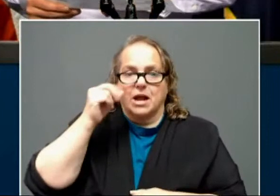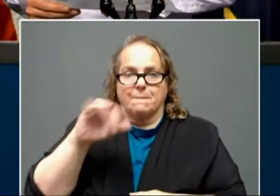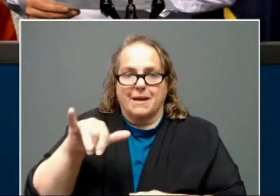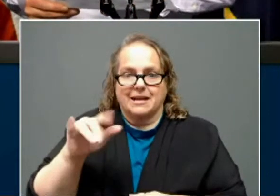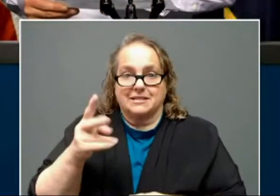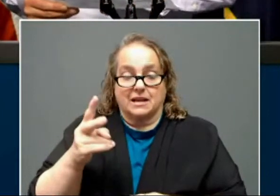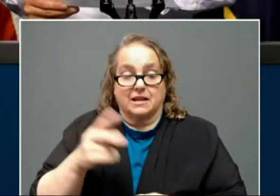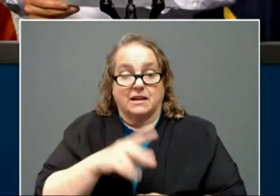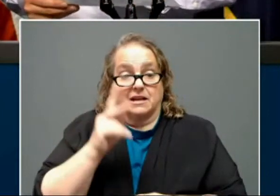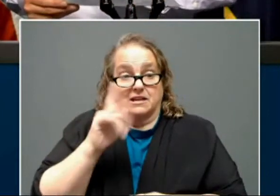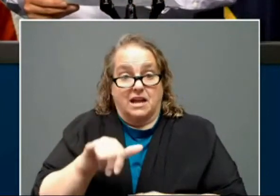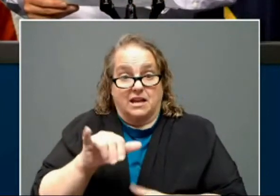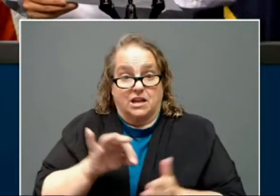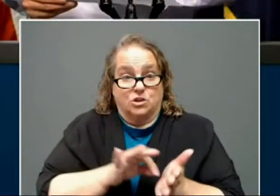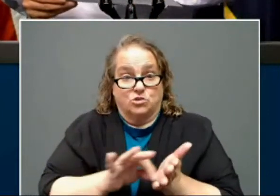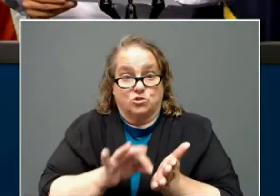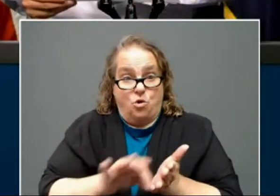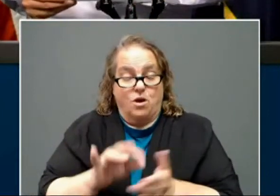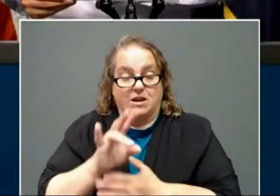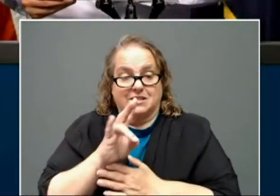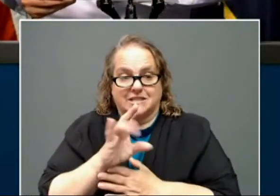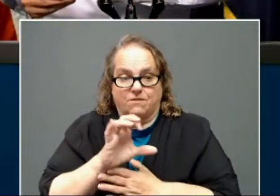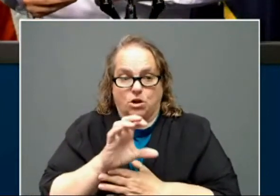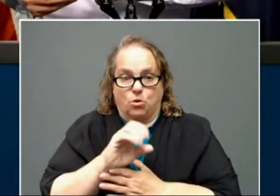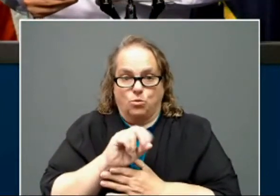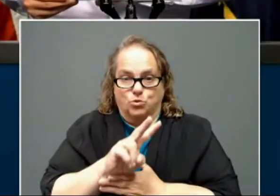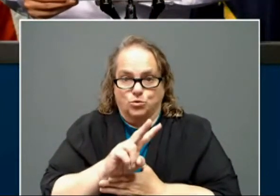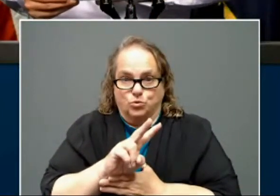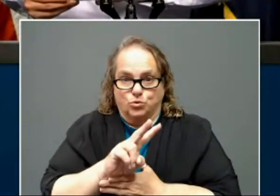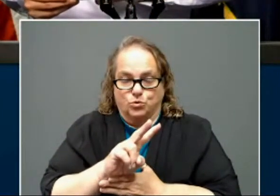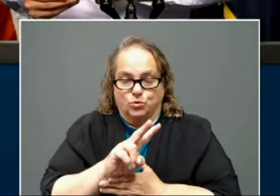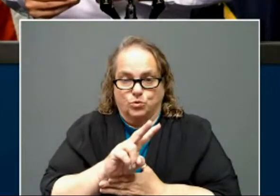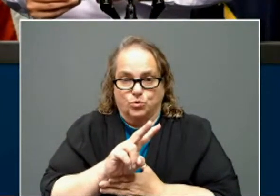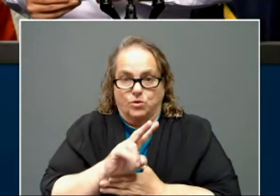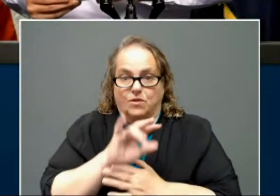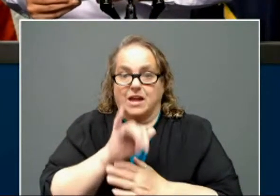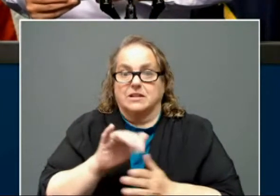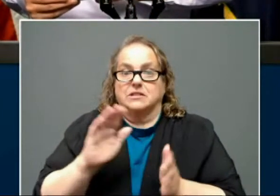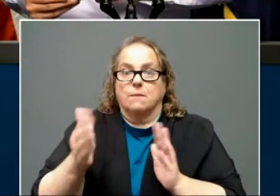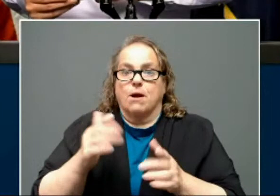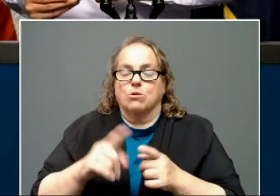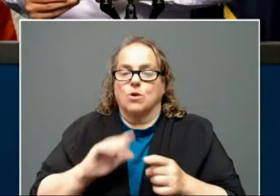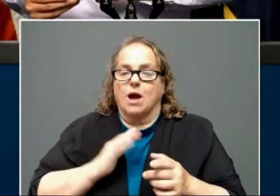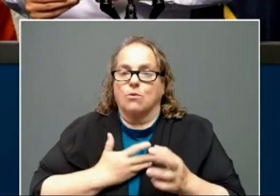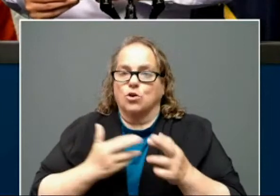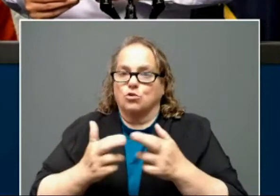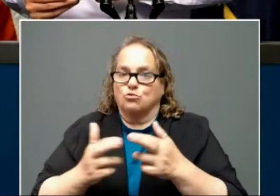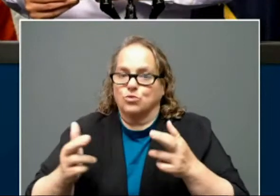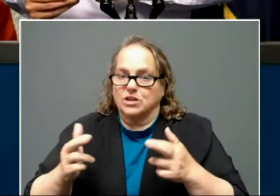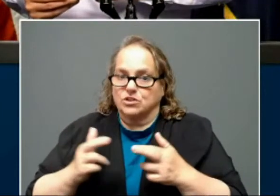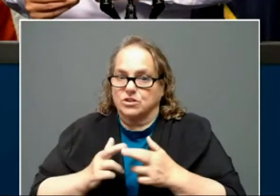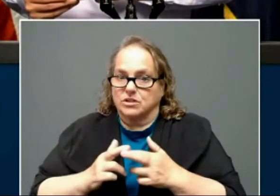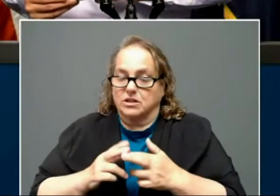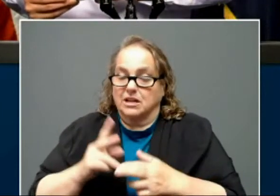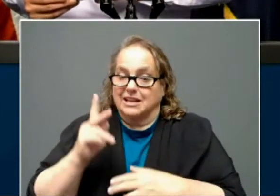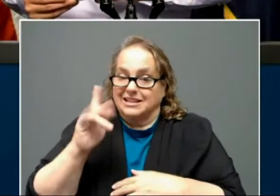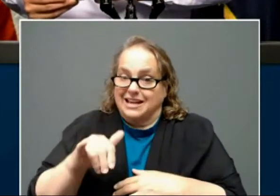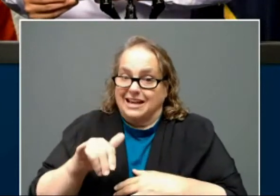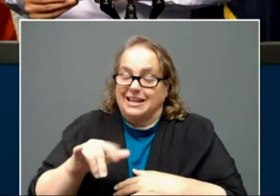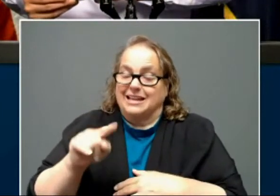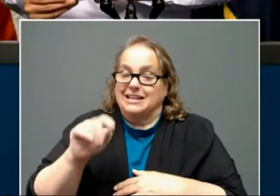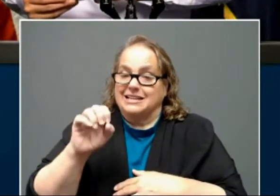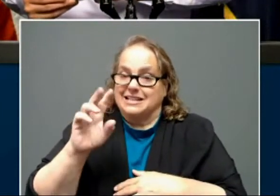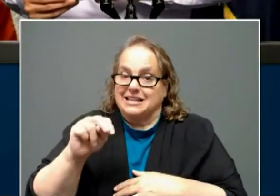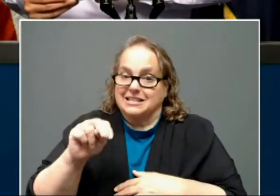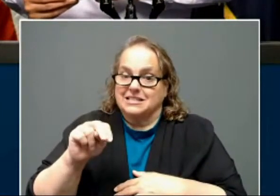in the bottom right, it's 702. That is compared with our region, and our region includes Kentucky, Tennessee, North Carolina, South